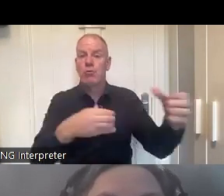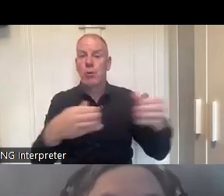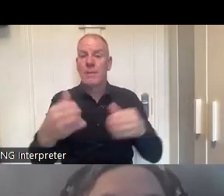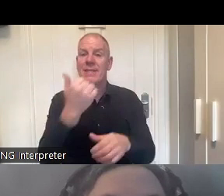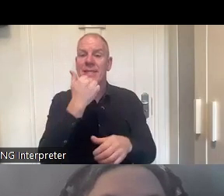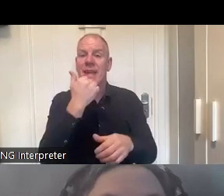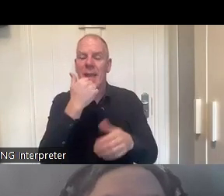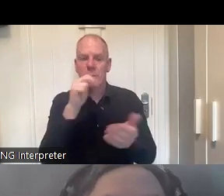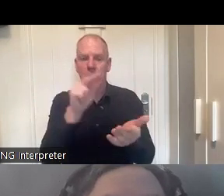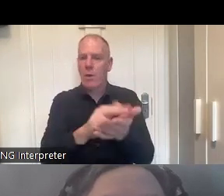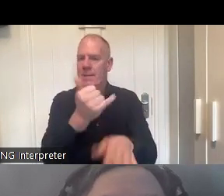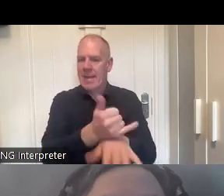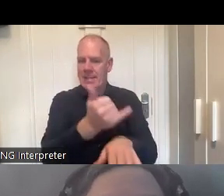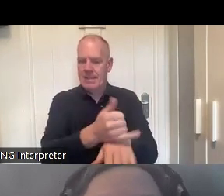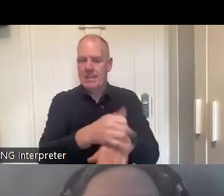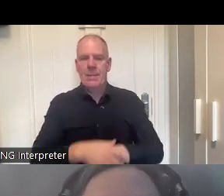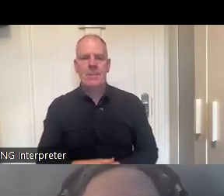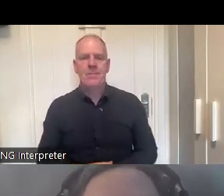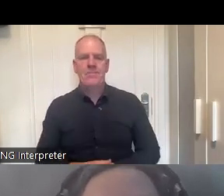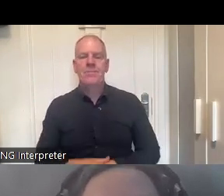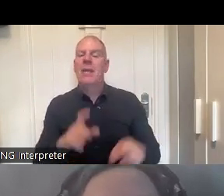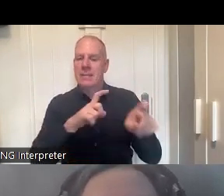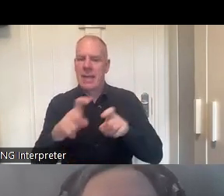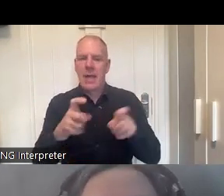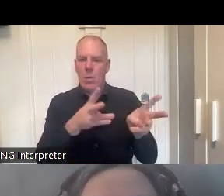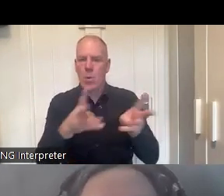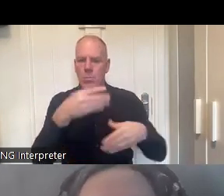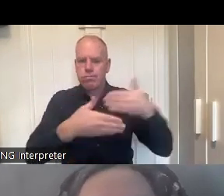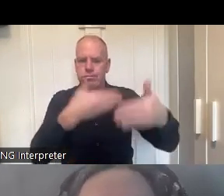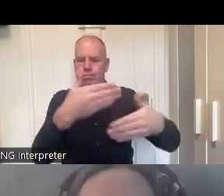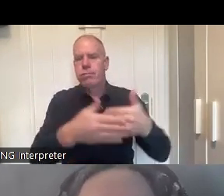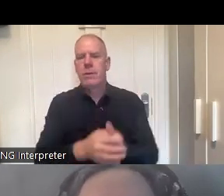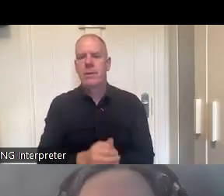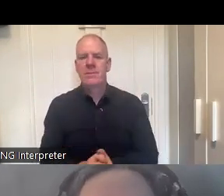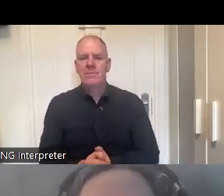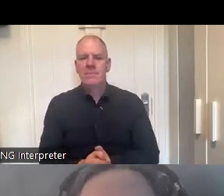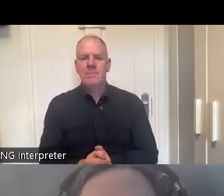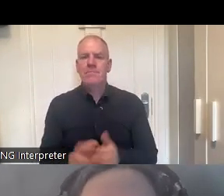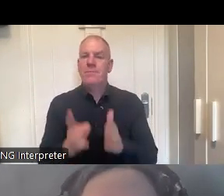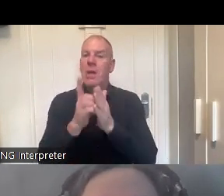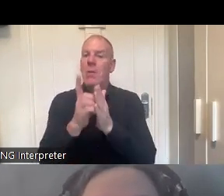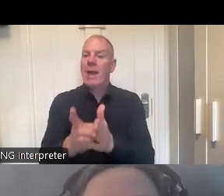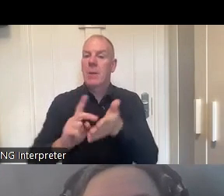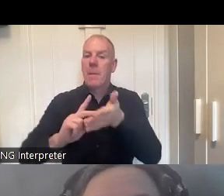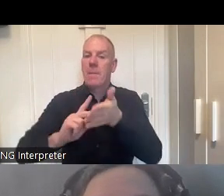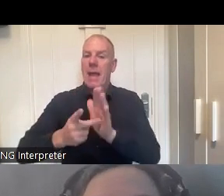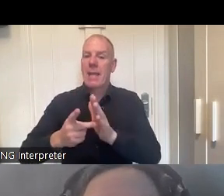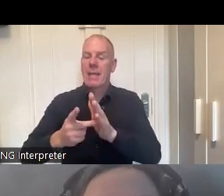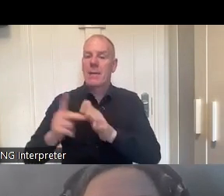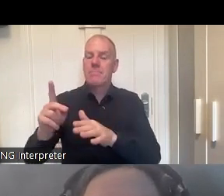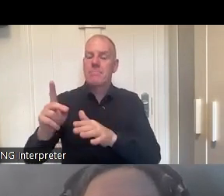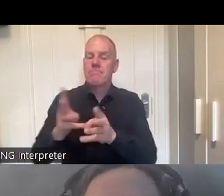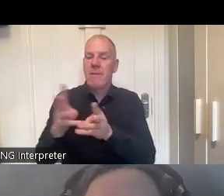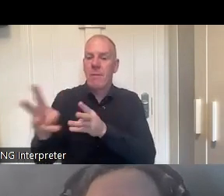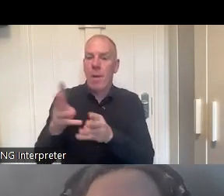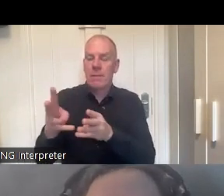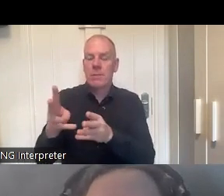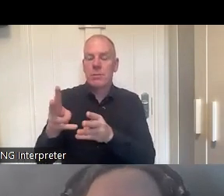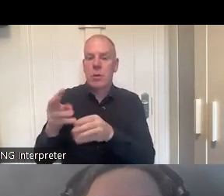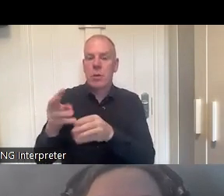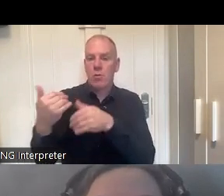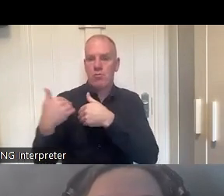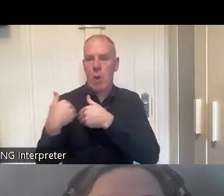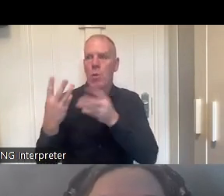to be confirmed. So that's still in progress. The Director of Planning and Performance role will work closely with the IHA